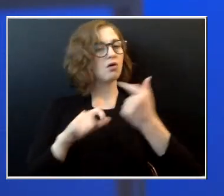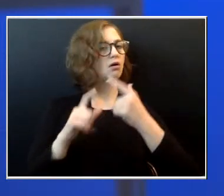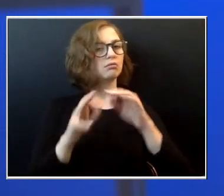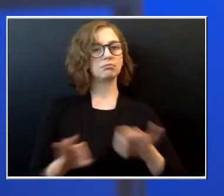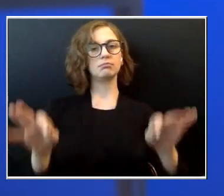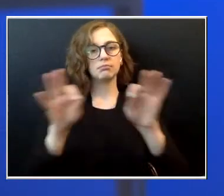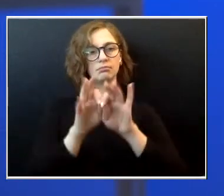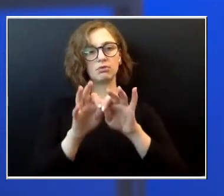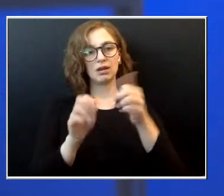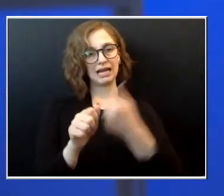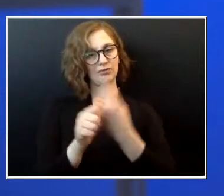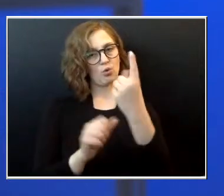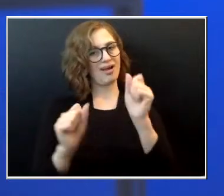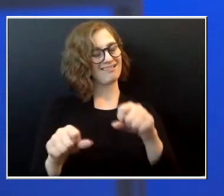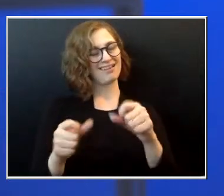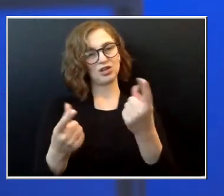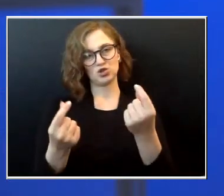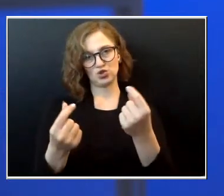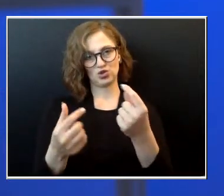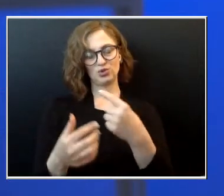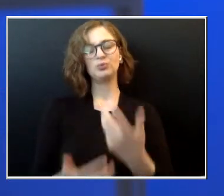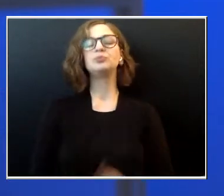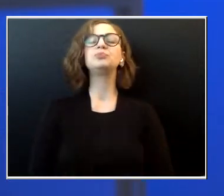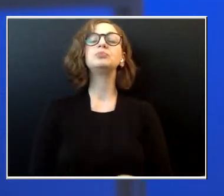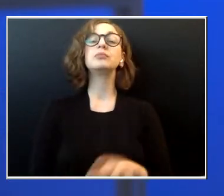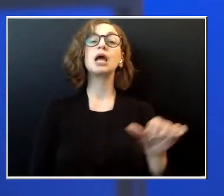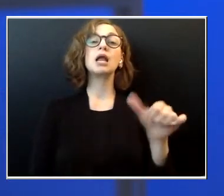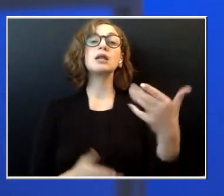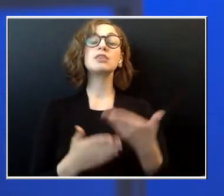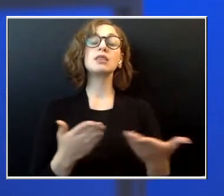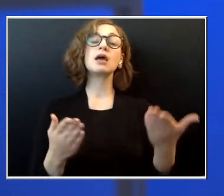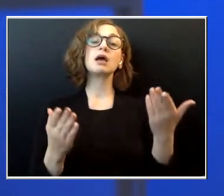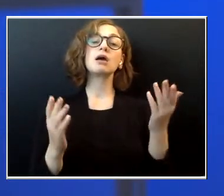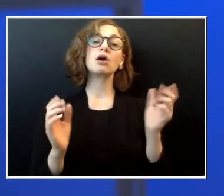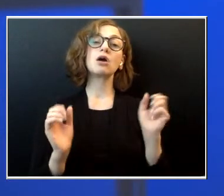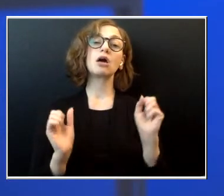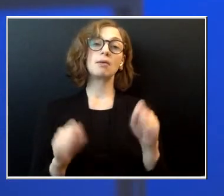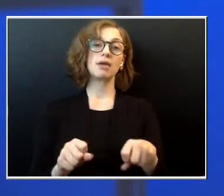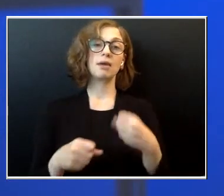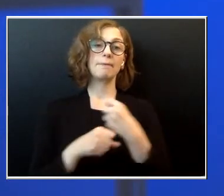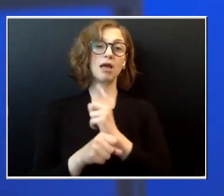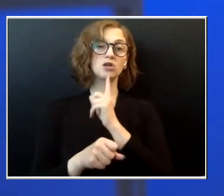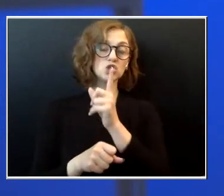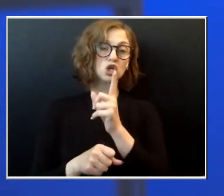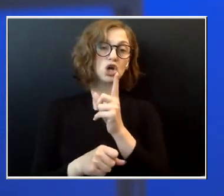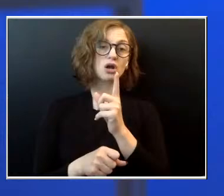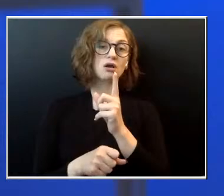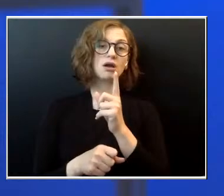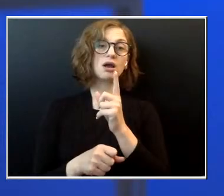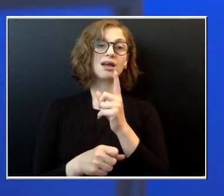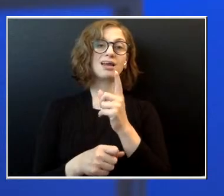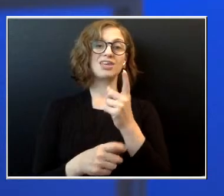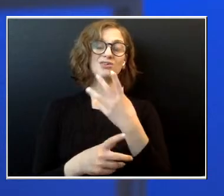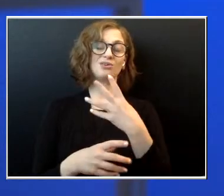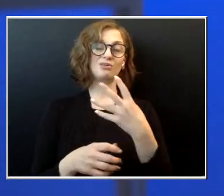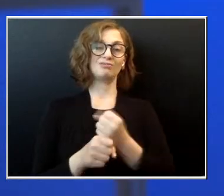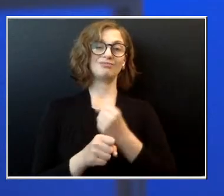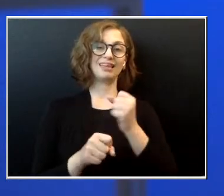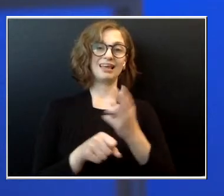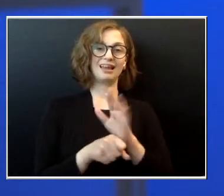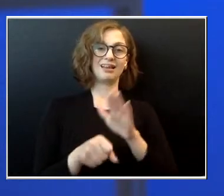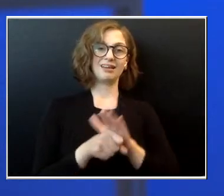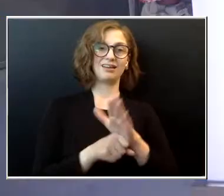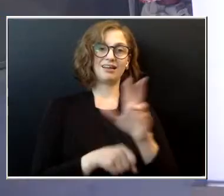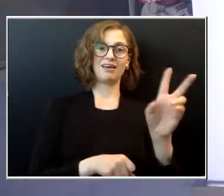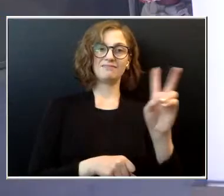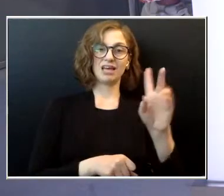everybody can do. Another thing may be making sure that you're getting an adequate amount of vitamin D. Lauren,